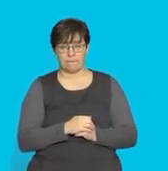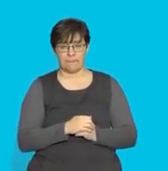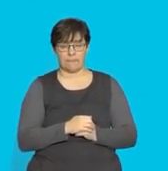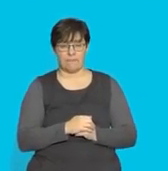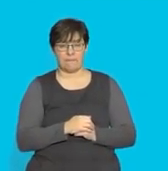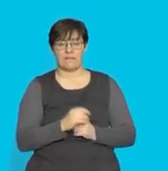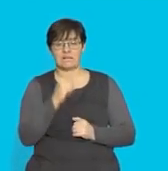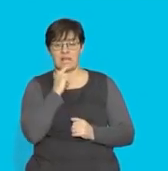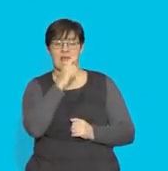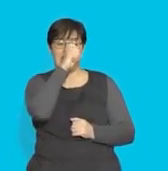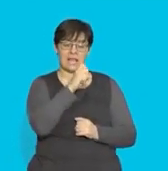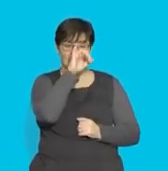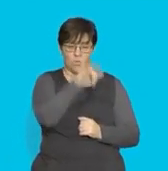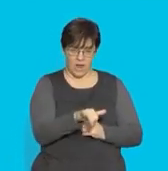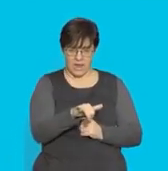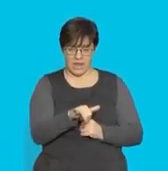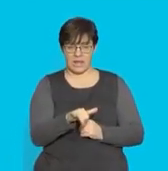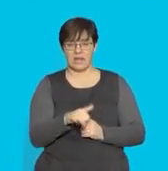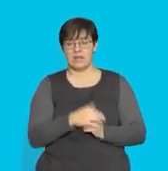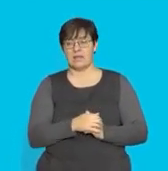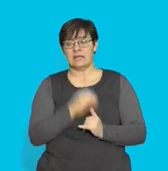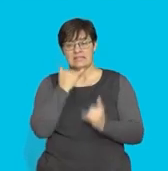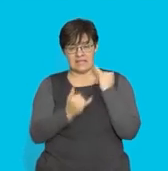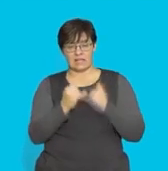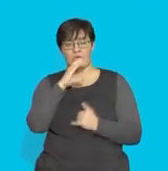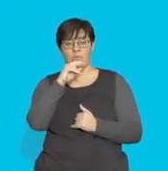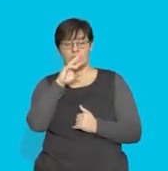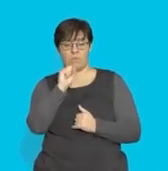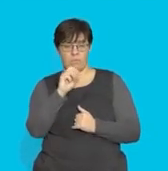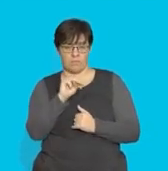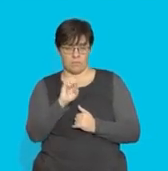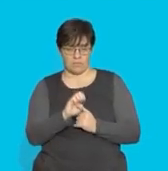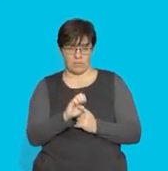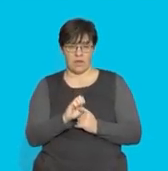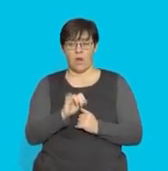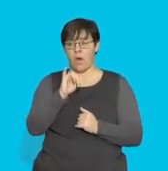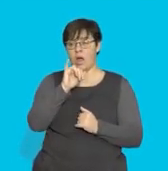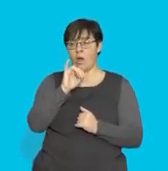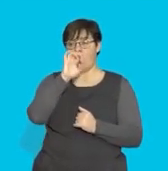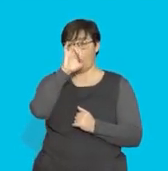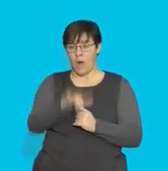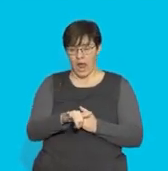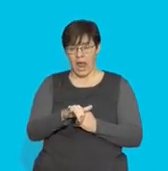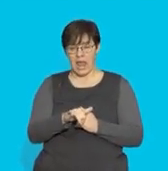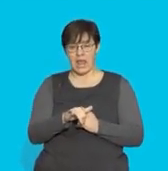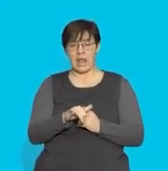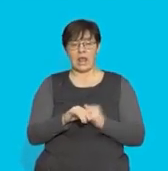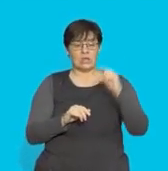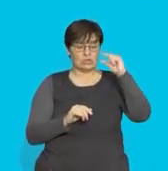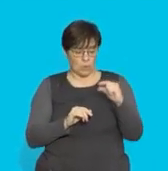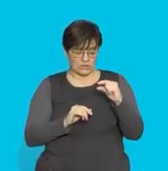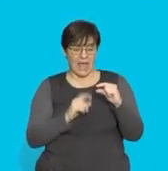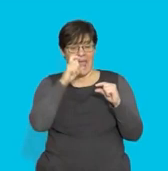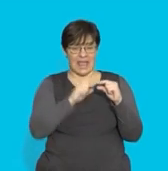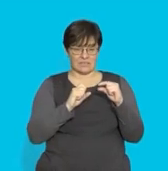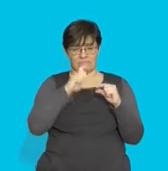So we spoke about the X and Y being the sex chromosomes. The Y chromosome is much shorter than the X chromosome,